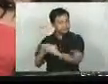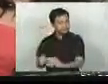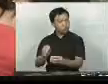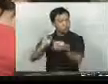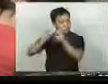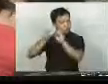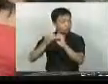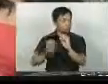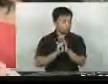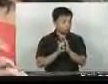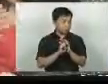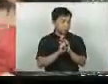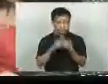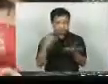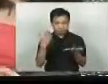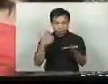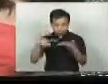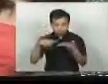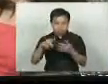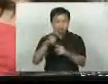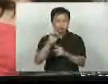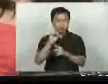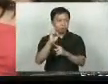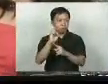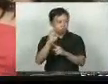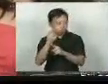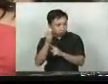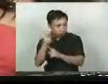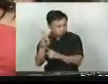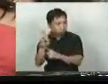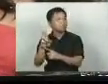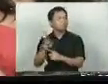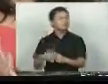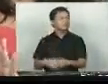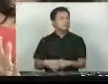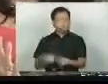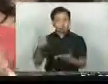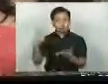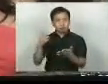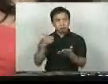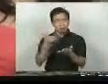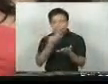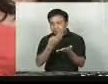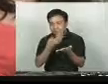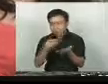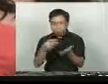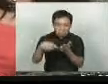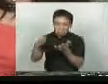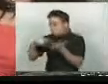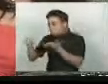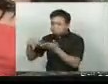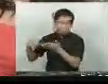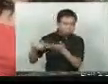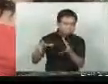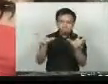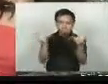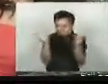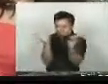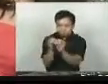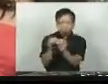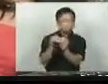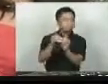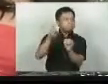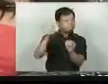check vouchers for disbursement of the expenses or other related disbursements for the